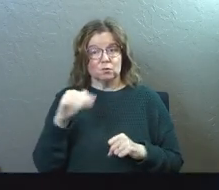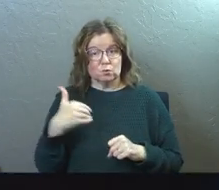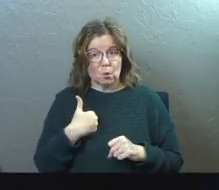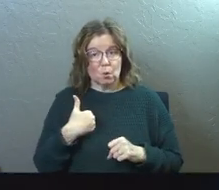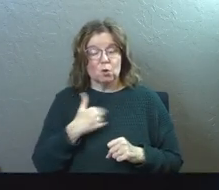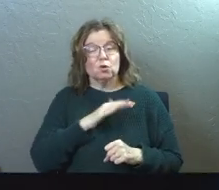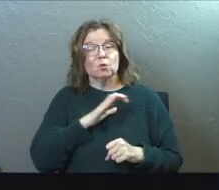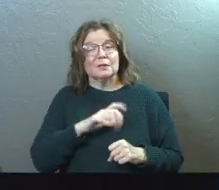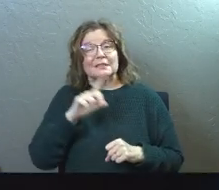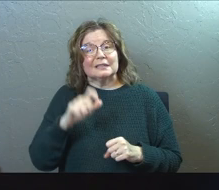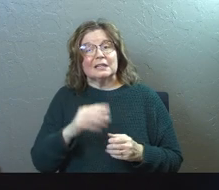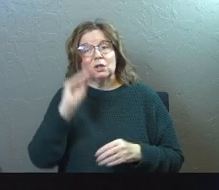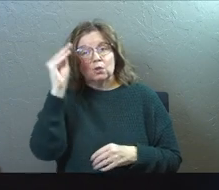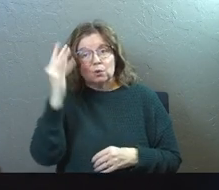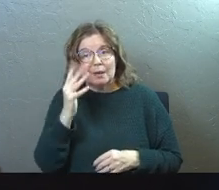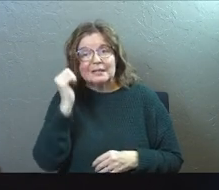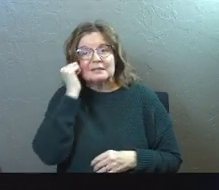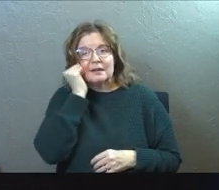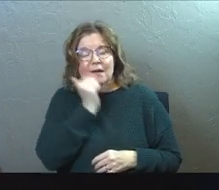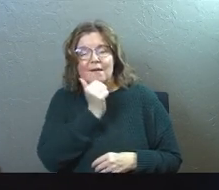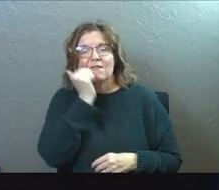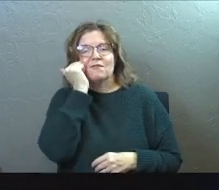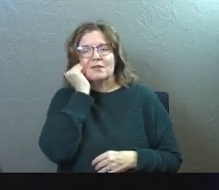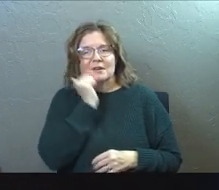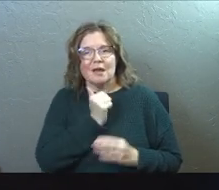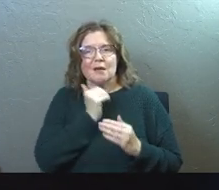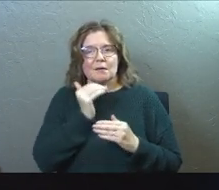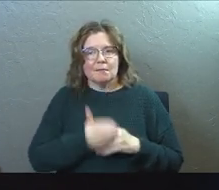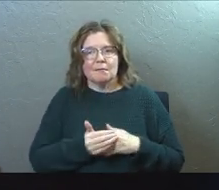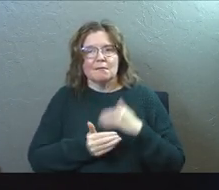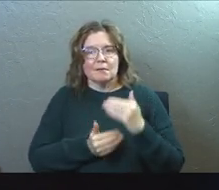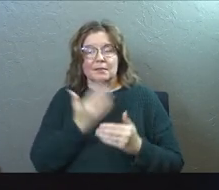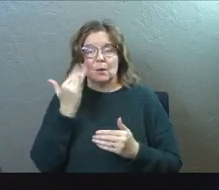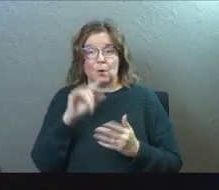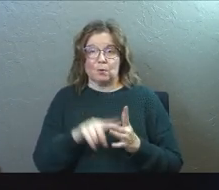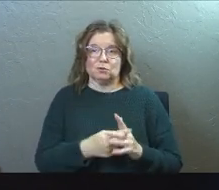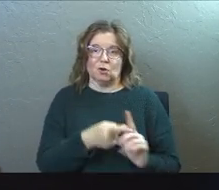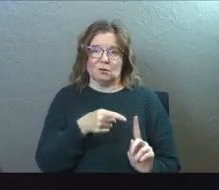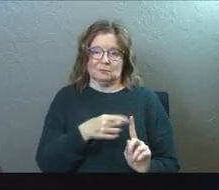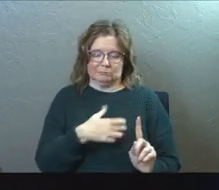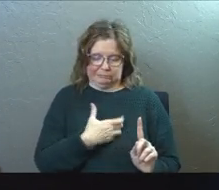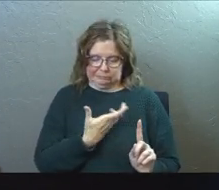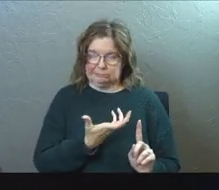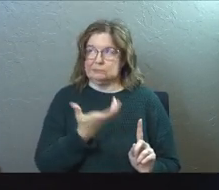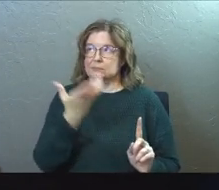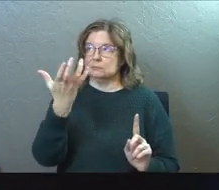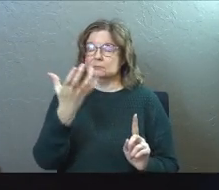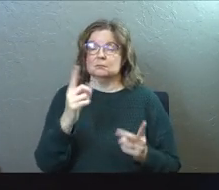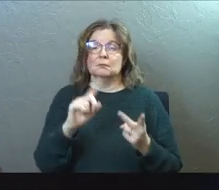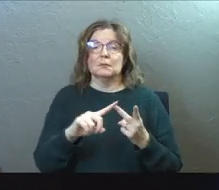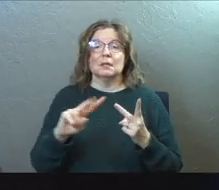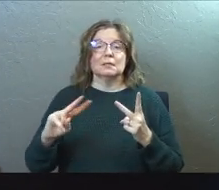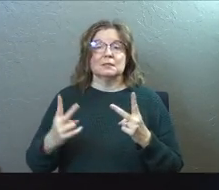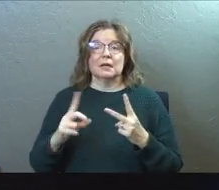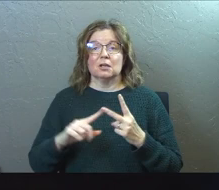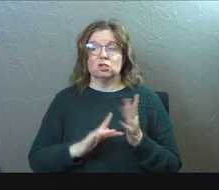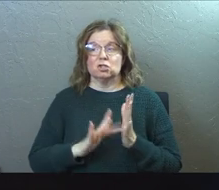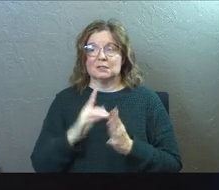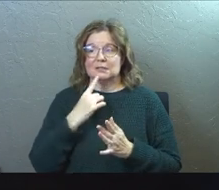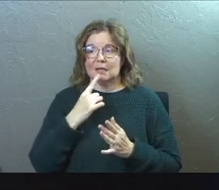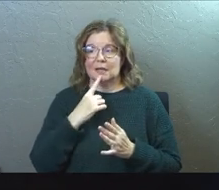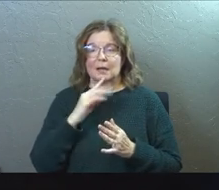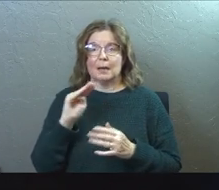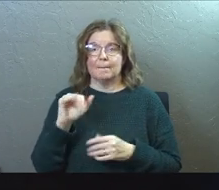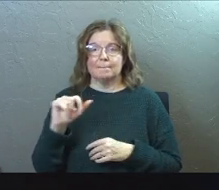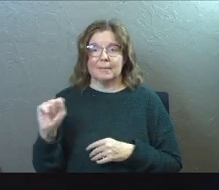souls. Christians need grace every single day. So that's why where we start. The second piece is Jesus says this. This